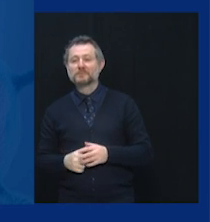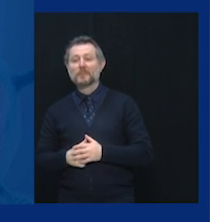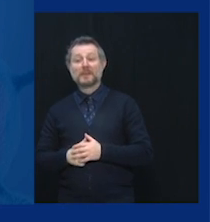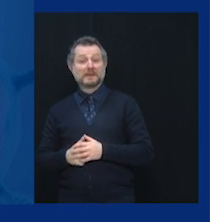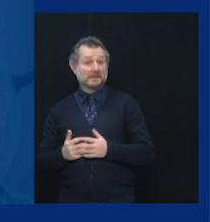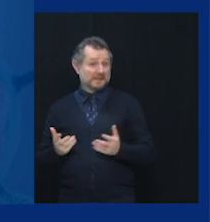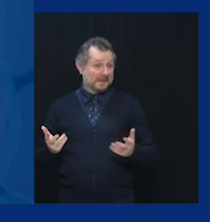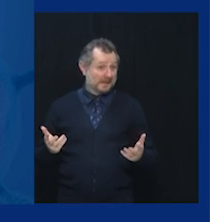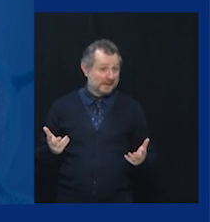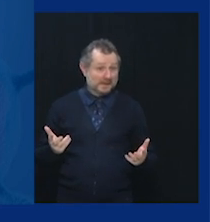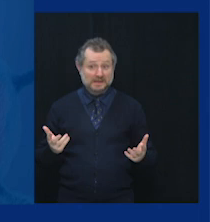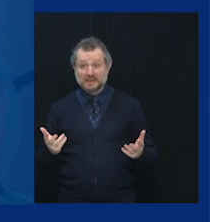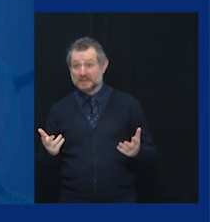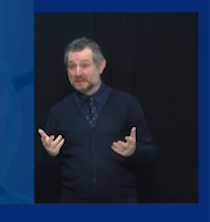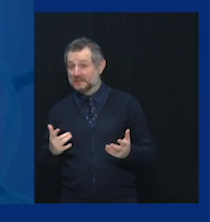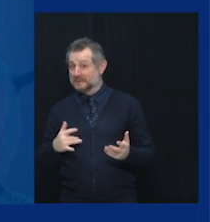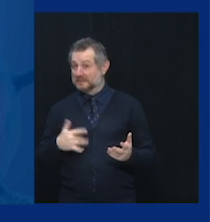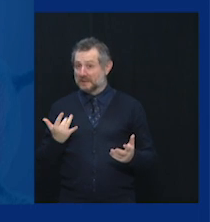What accounts for that?